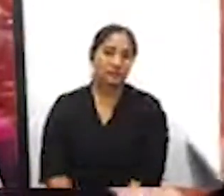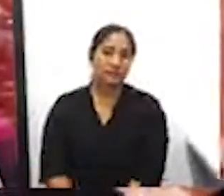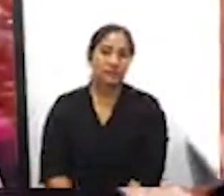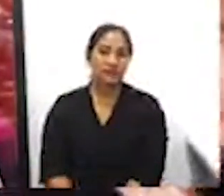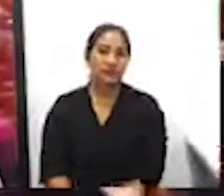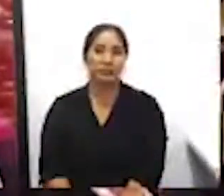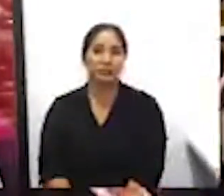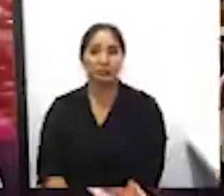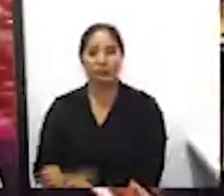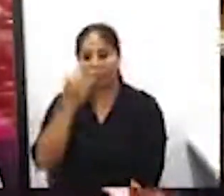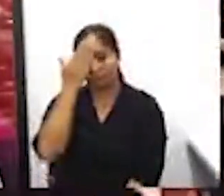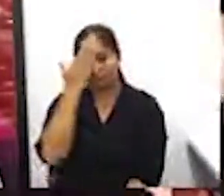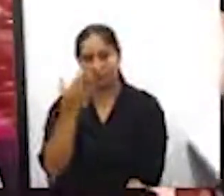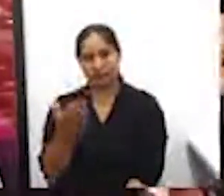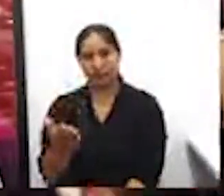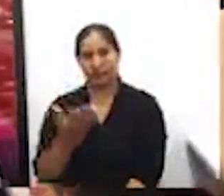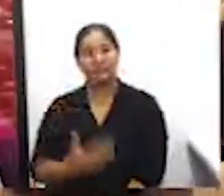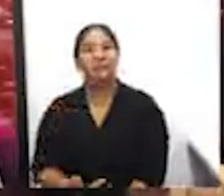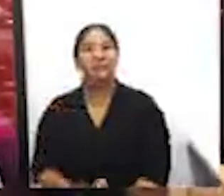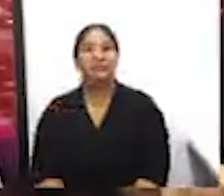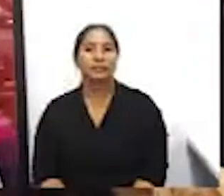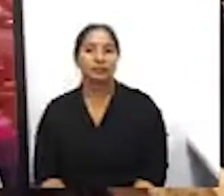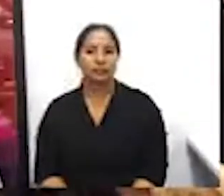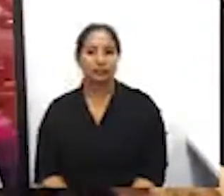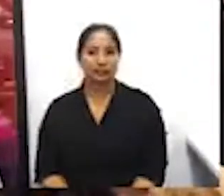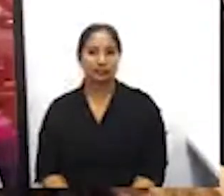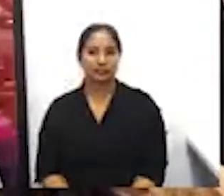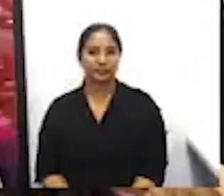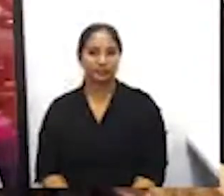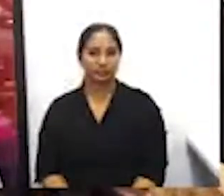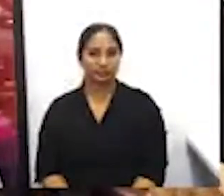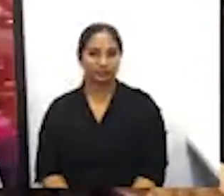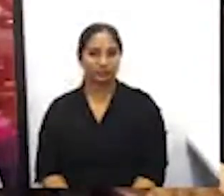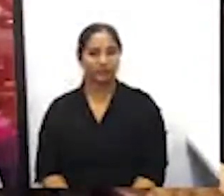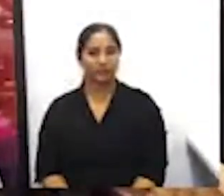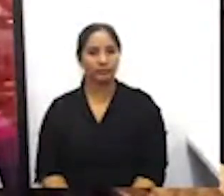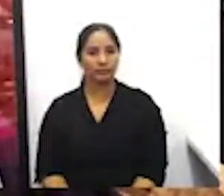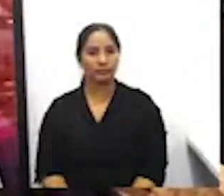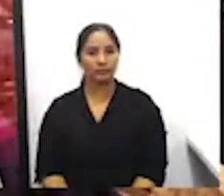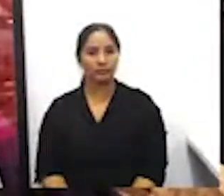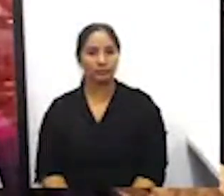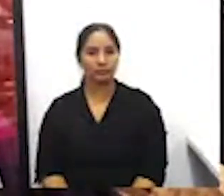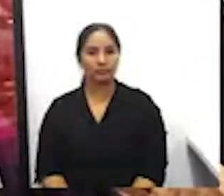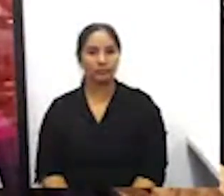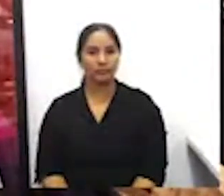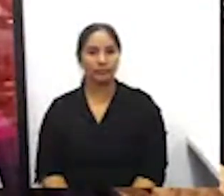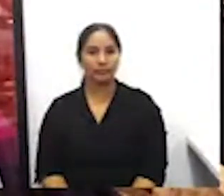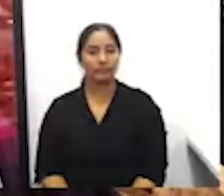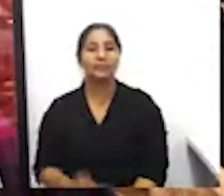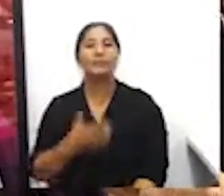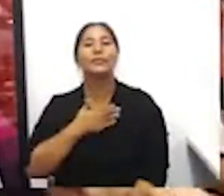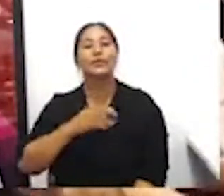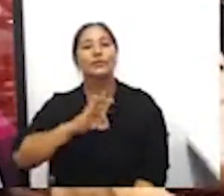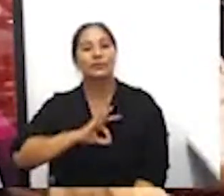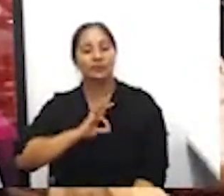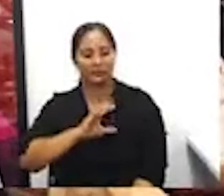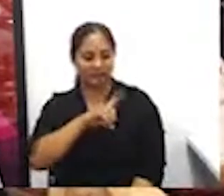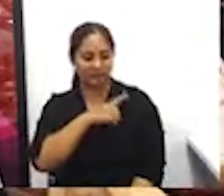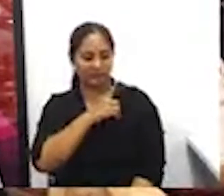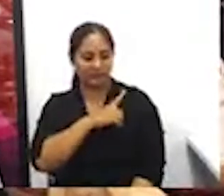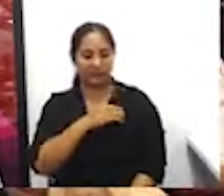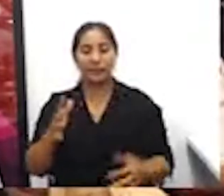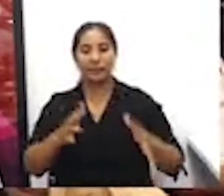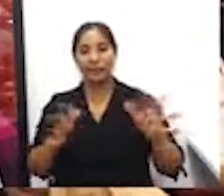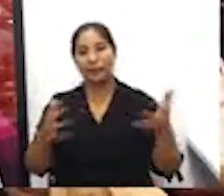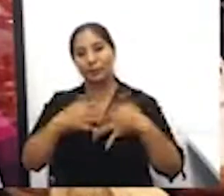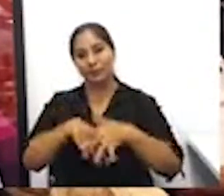Hi, Sabaydi. Yeah. It's a great honor to be here. My name is Sai Jai,